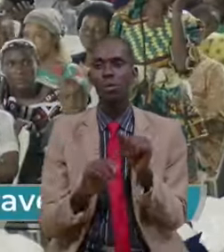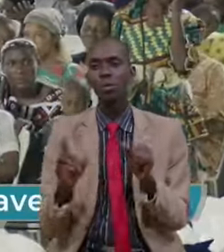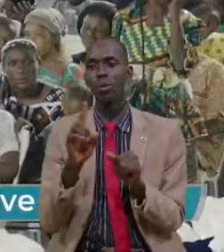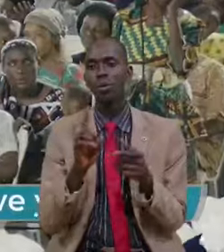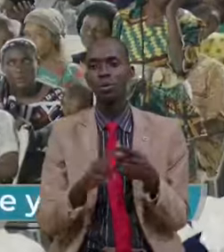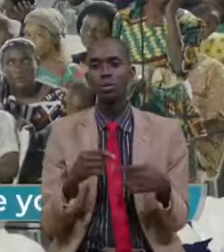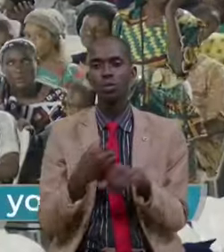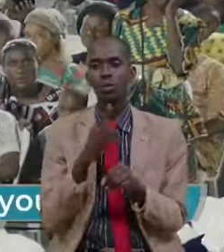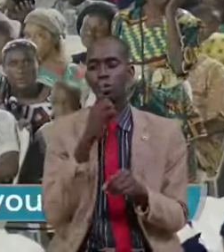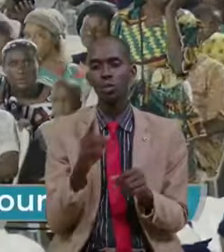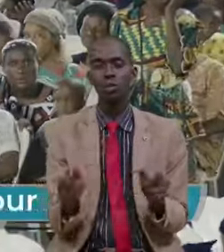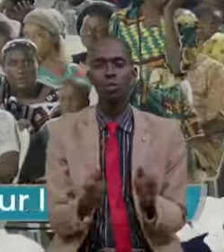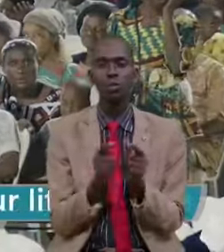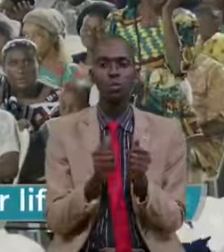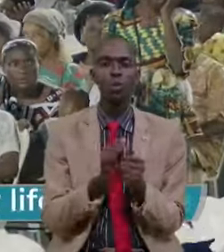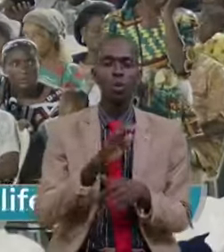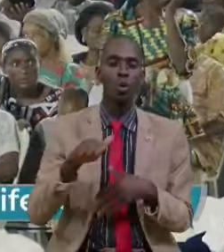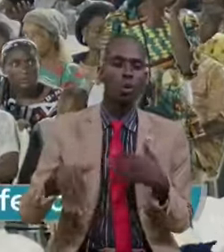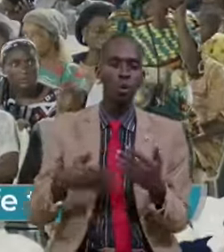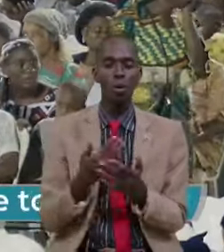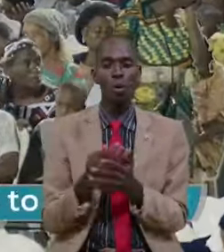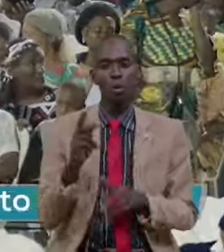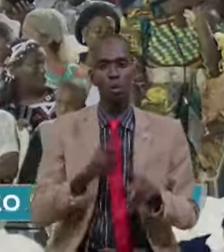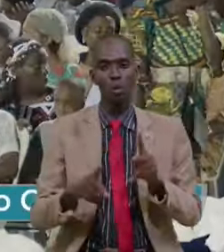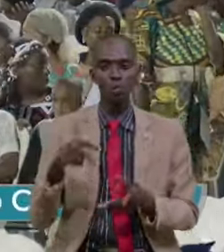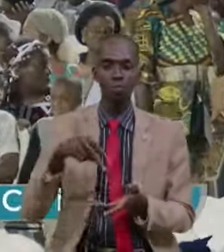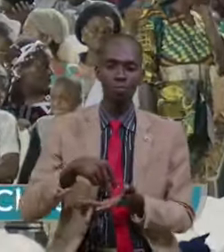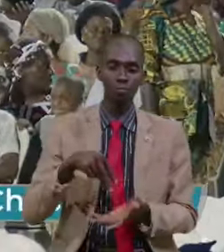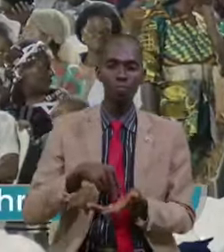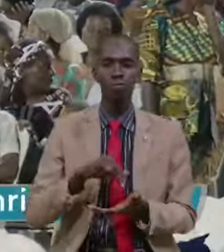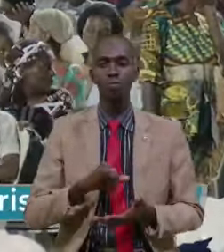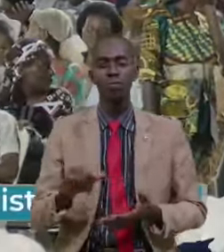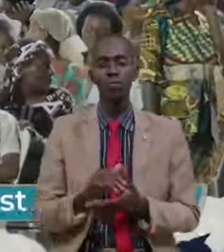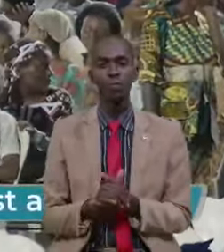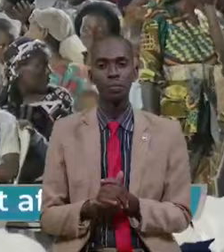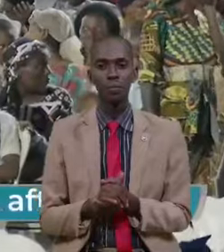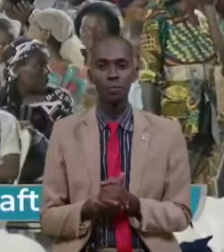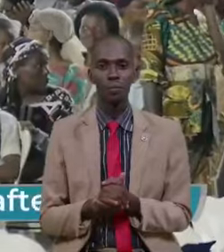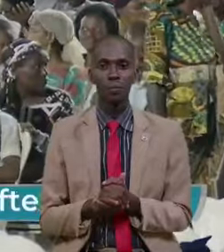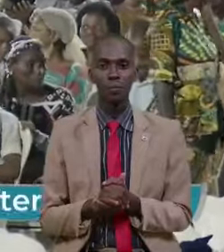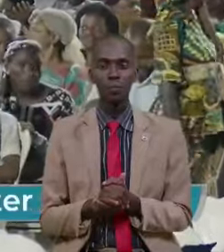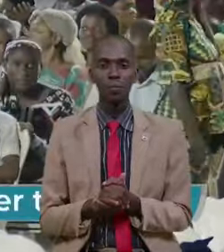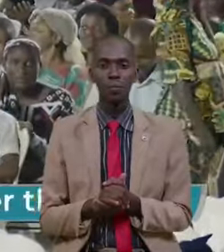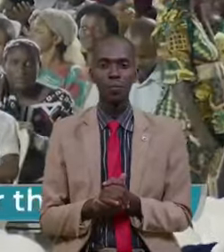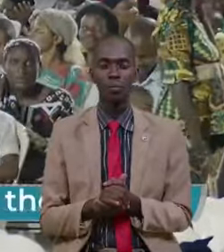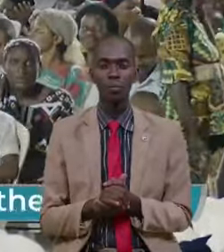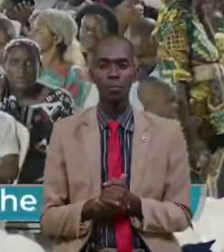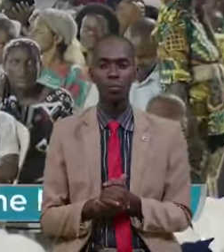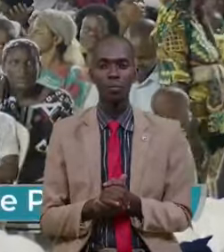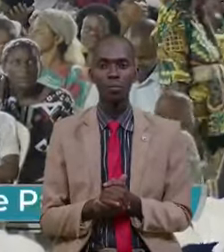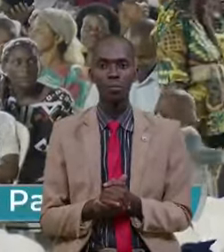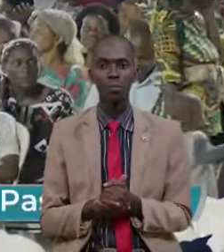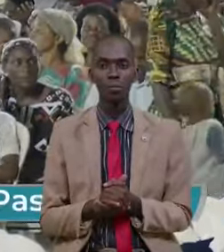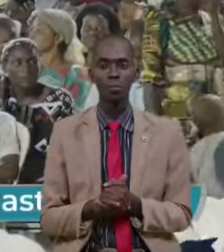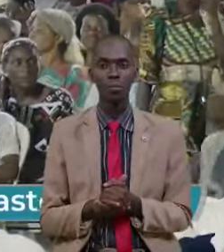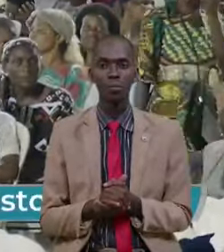To my left-hand side, there are many people standing at the entrance. Please, let's go to them. To